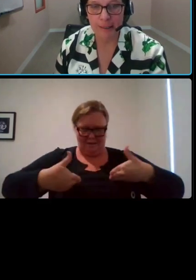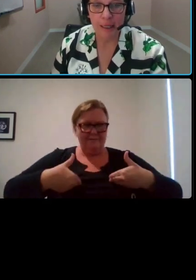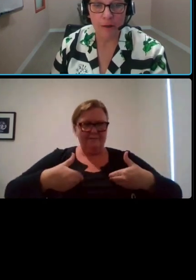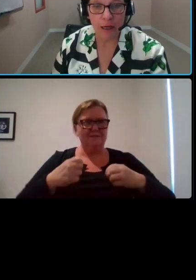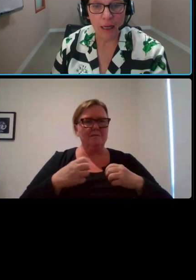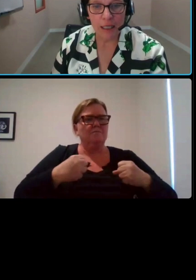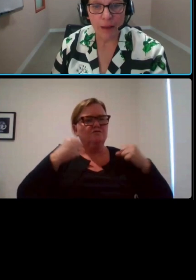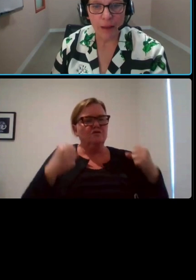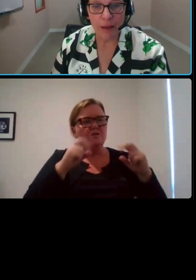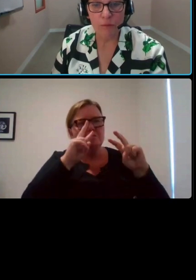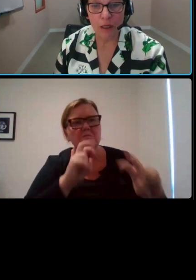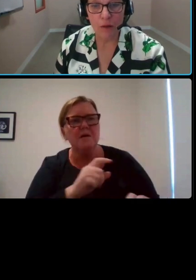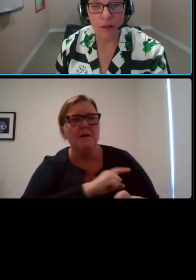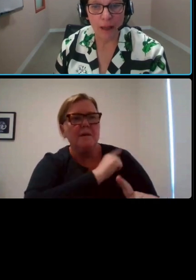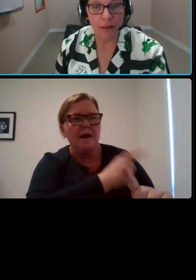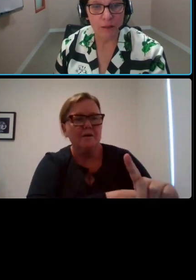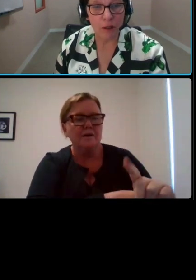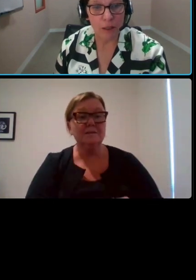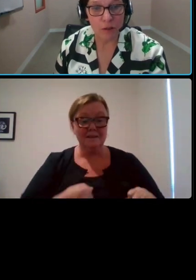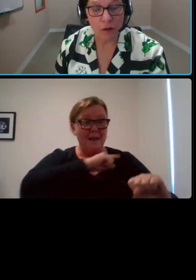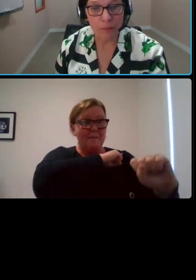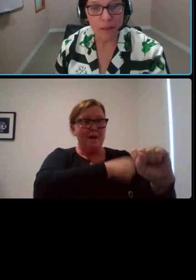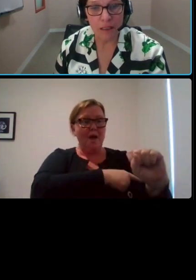powers. The regulator's powers will include the power to request documents and